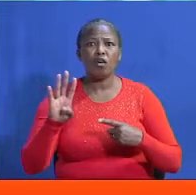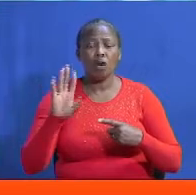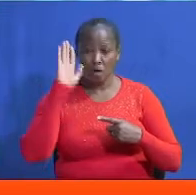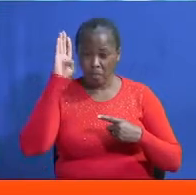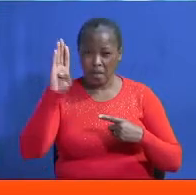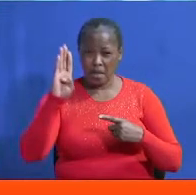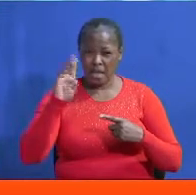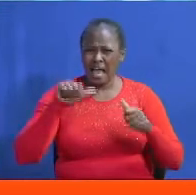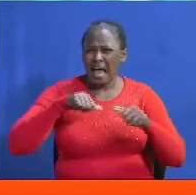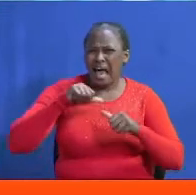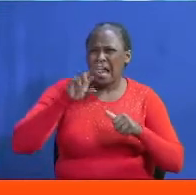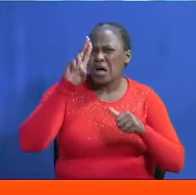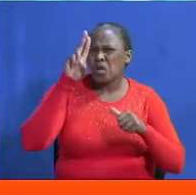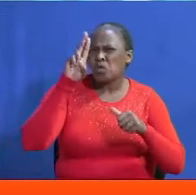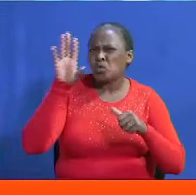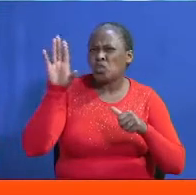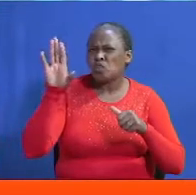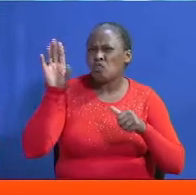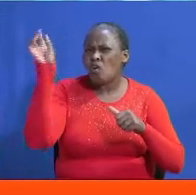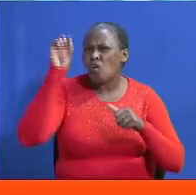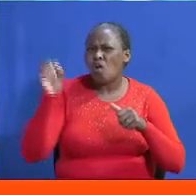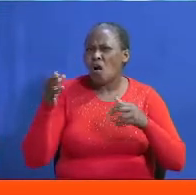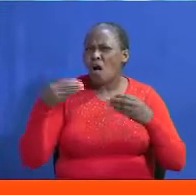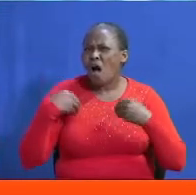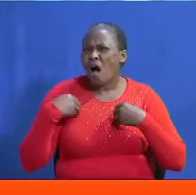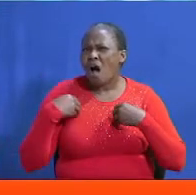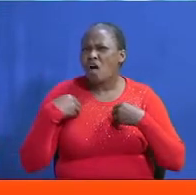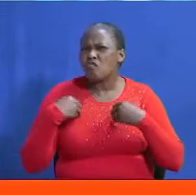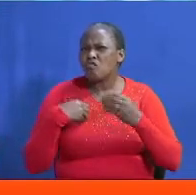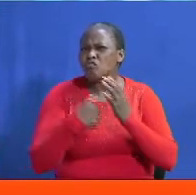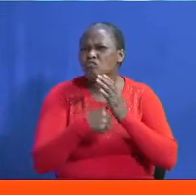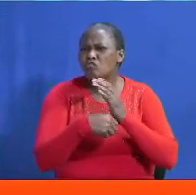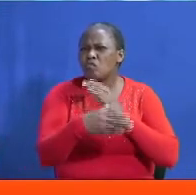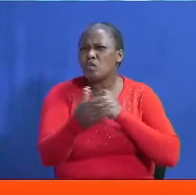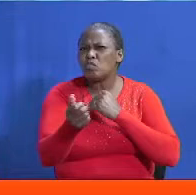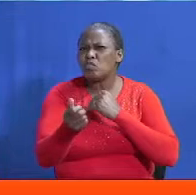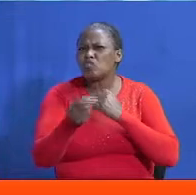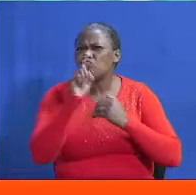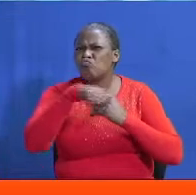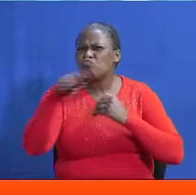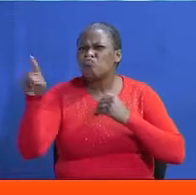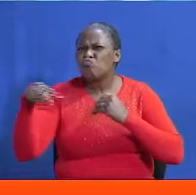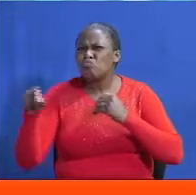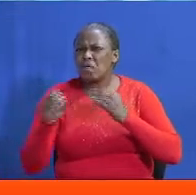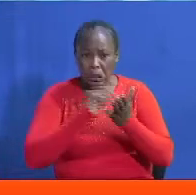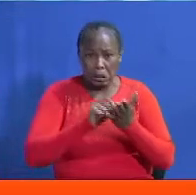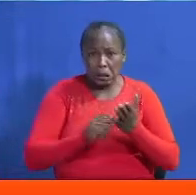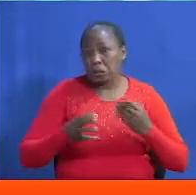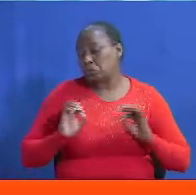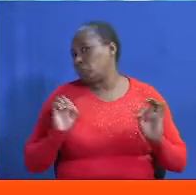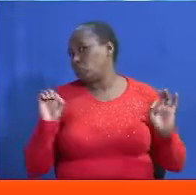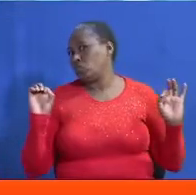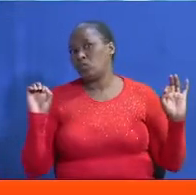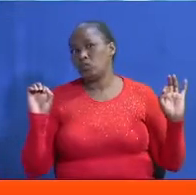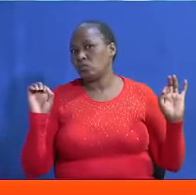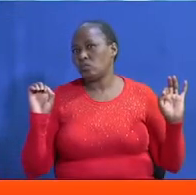24, around 20 to 24% of them had some sort of error. Let's say they did not have signatures. They